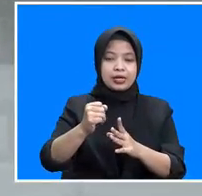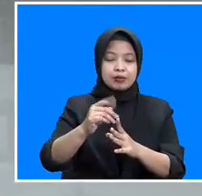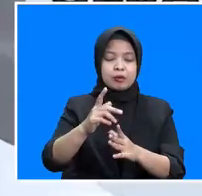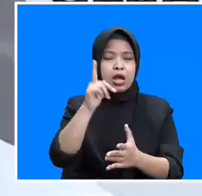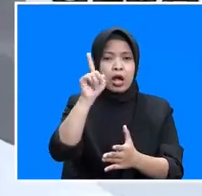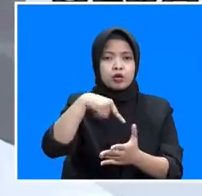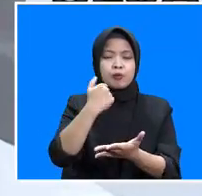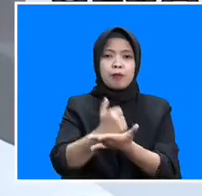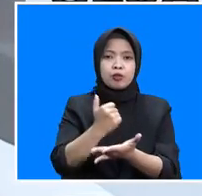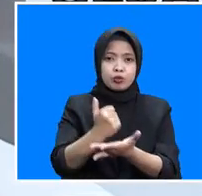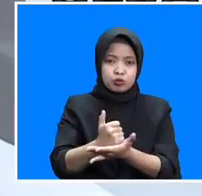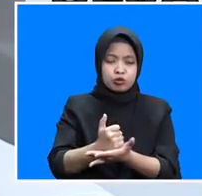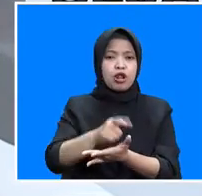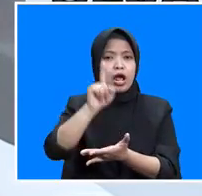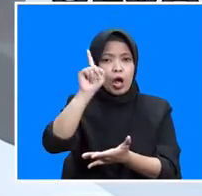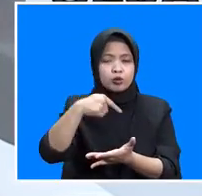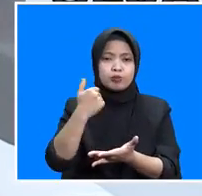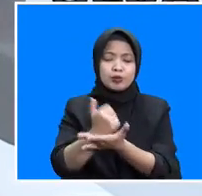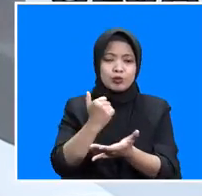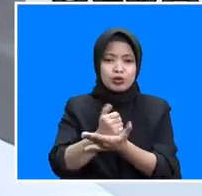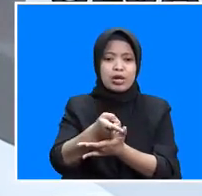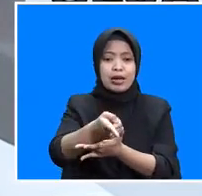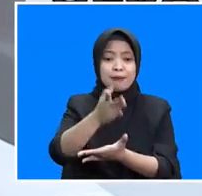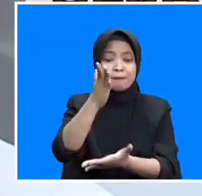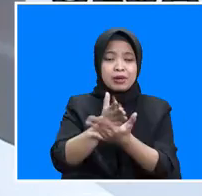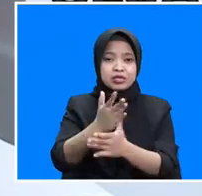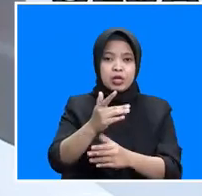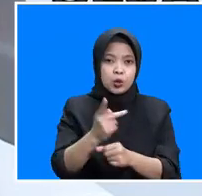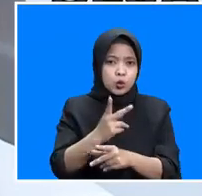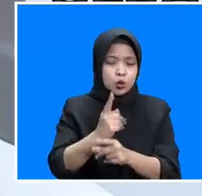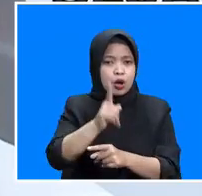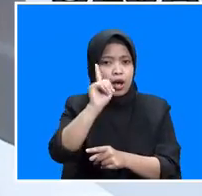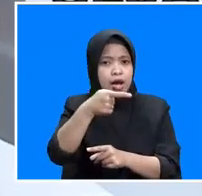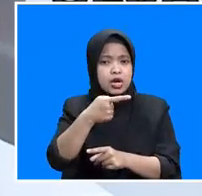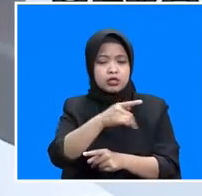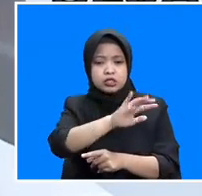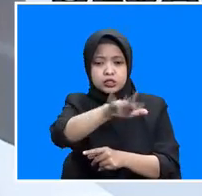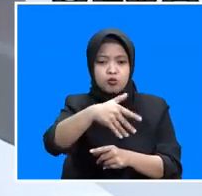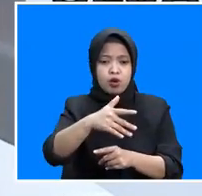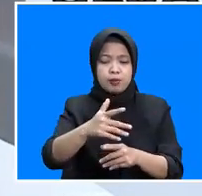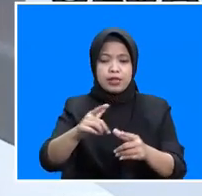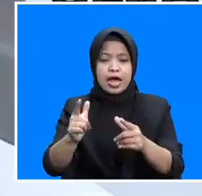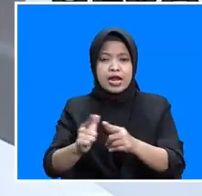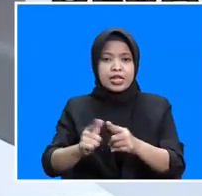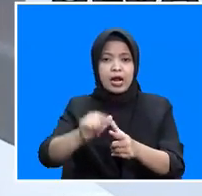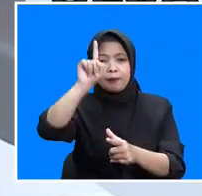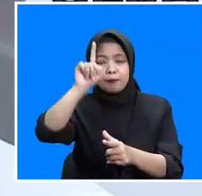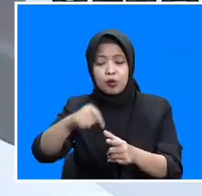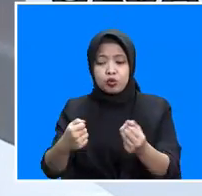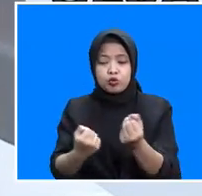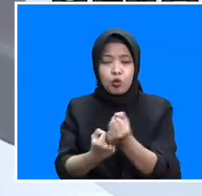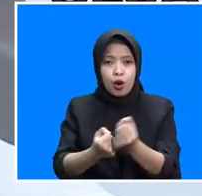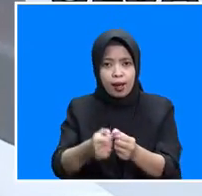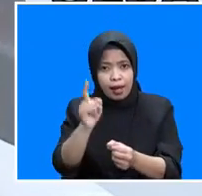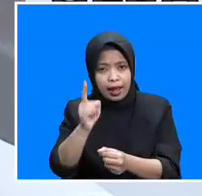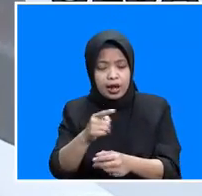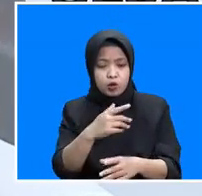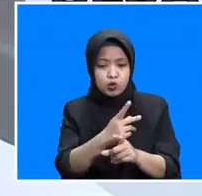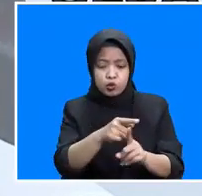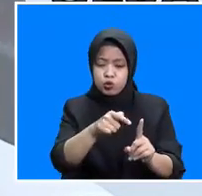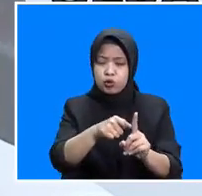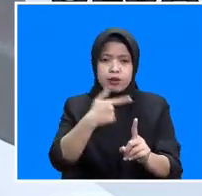we need to make sure that teachers have all the tools that at their disposal to really be able to